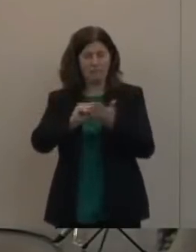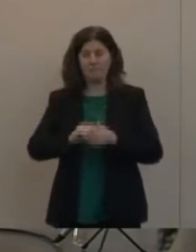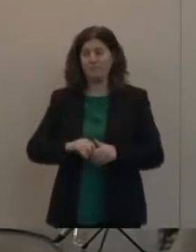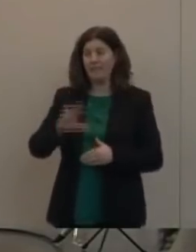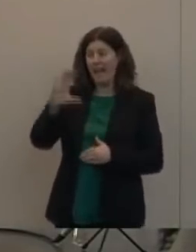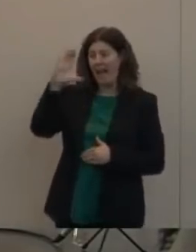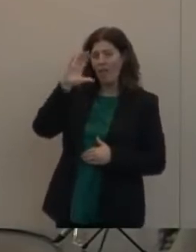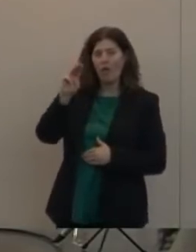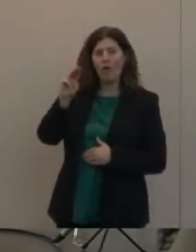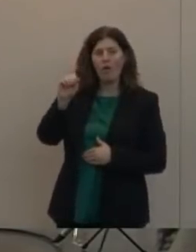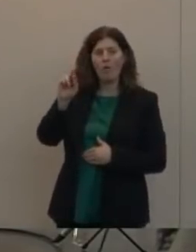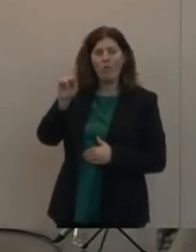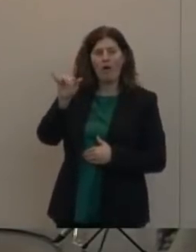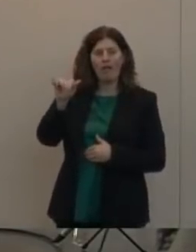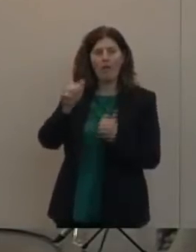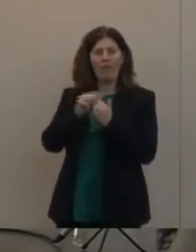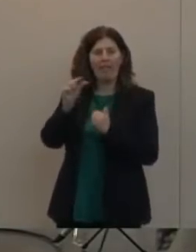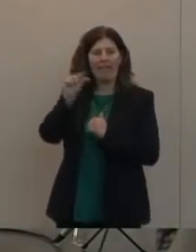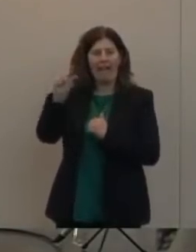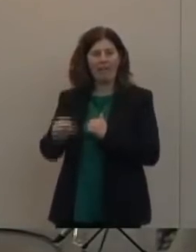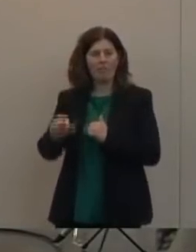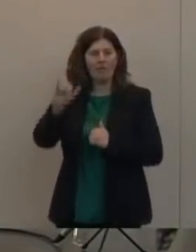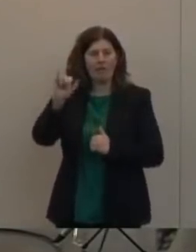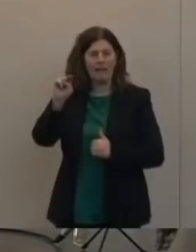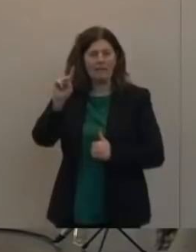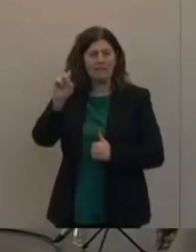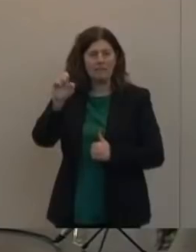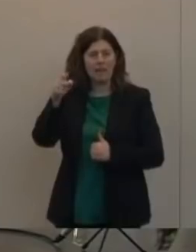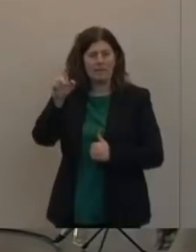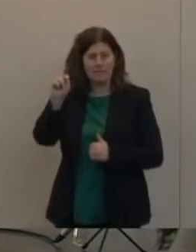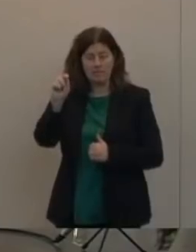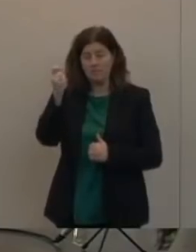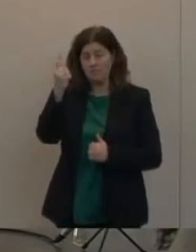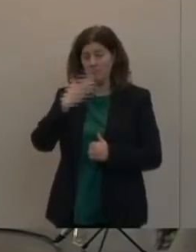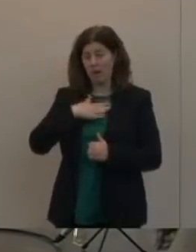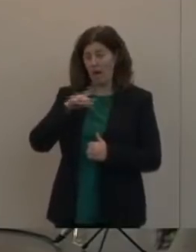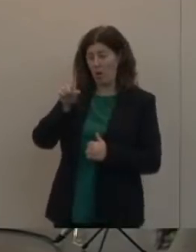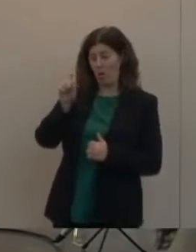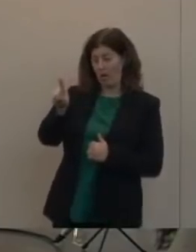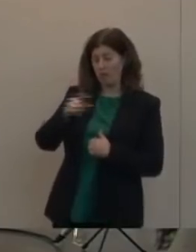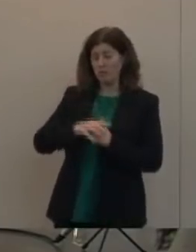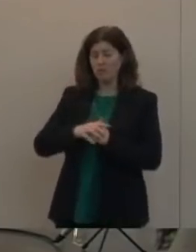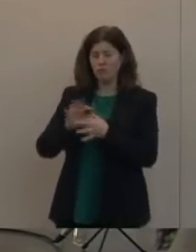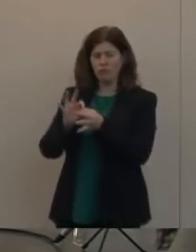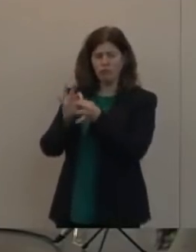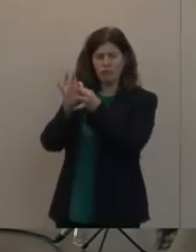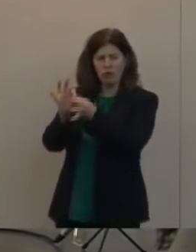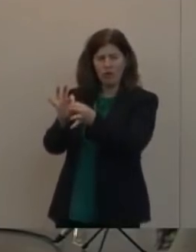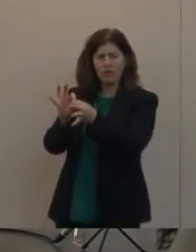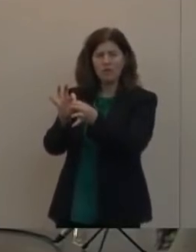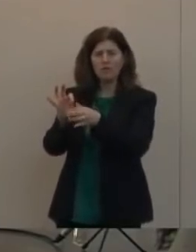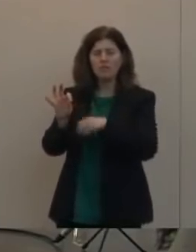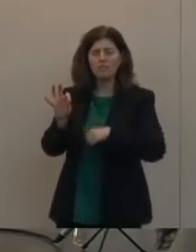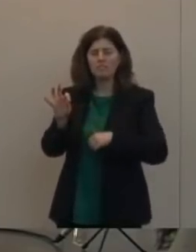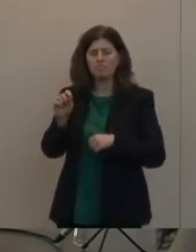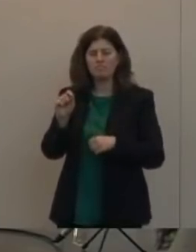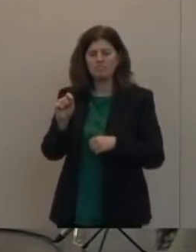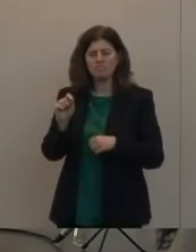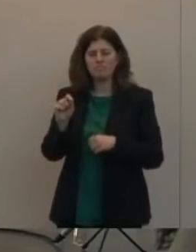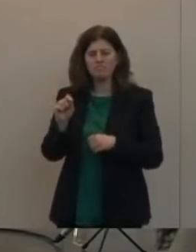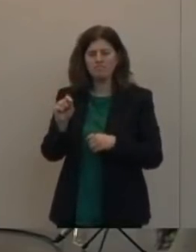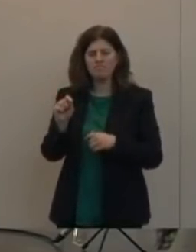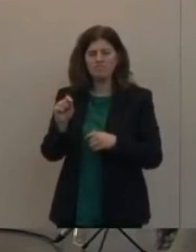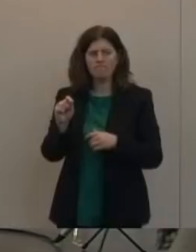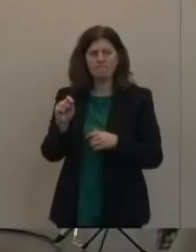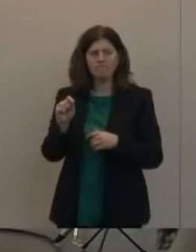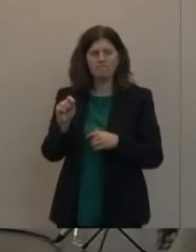Hello, this is Marley Shabala with the Gallup Independent. And my question is regarding the